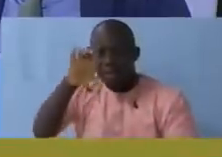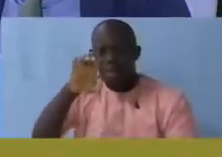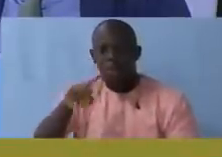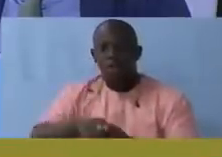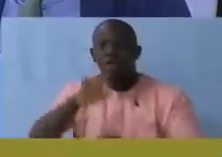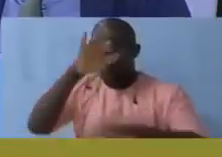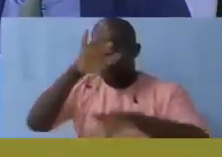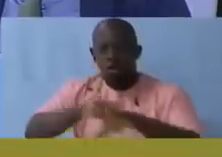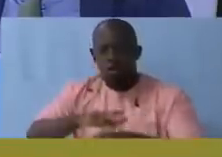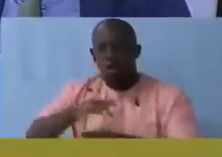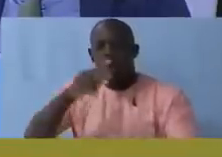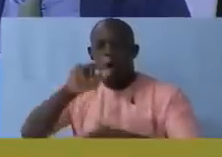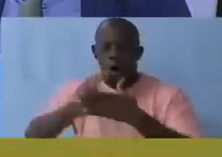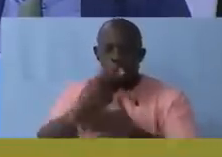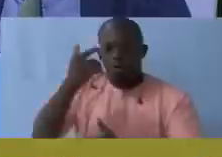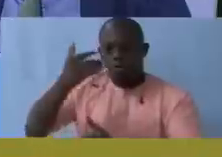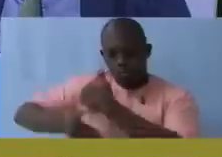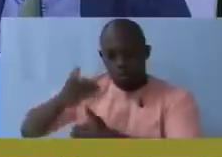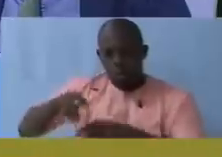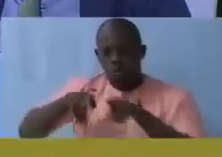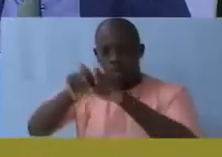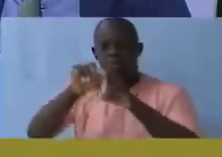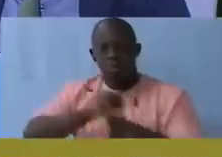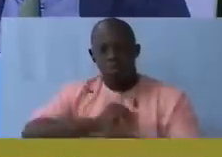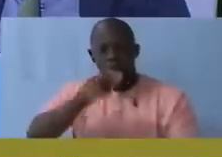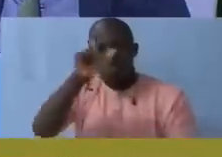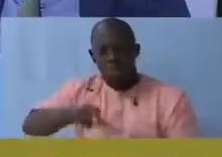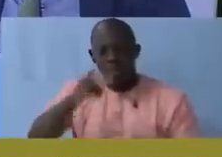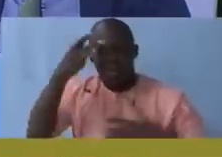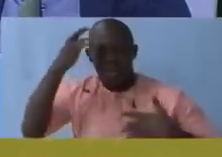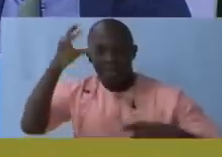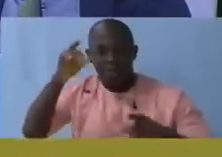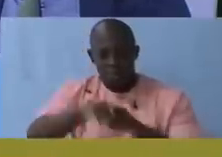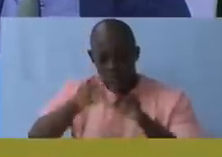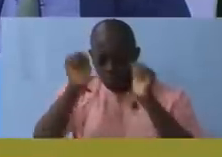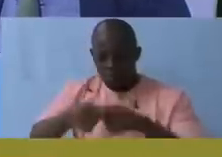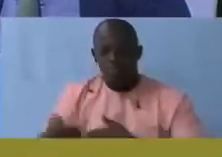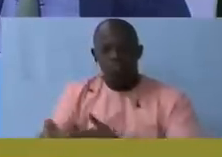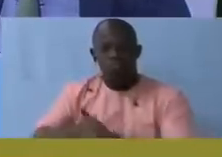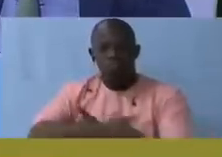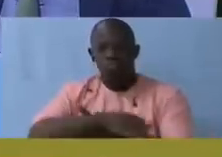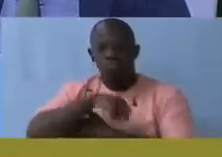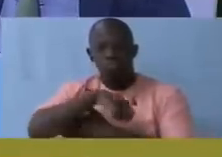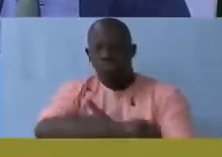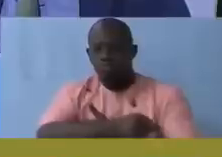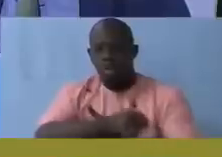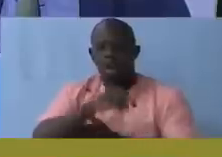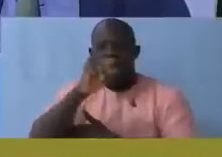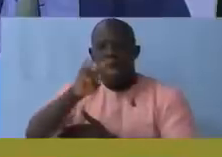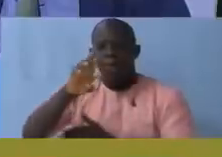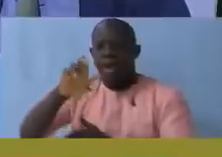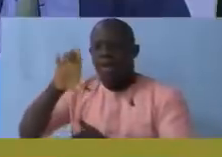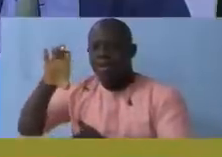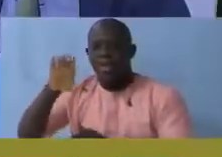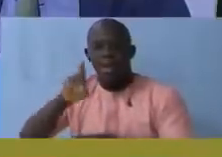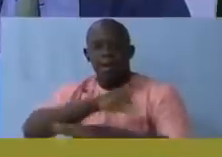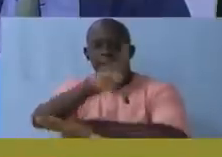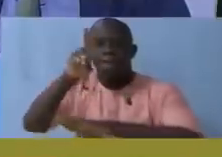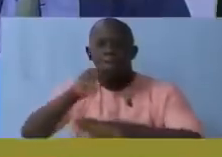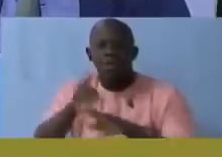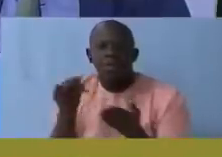close the research council, and I would never live to tell the story. That's the